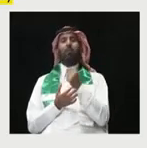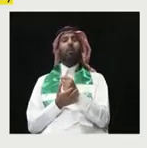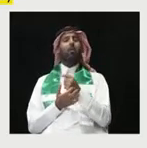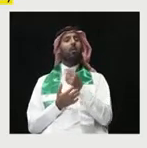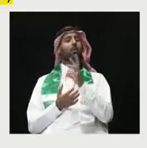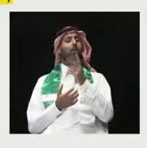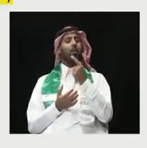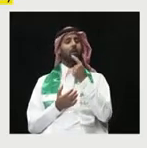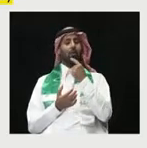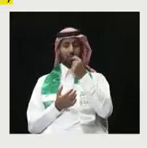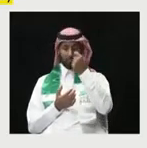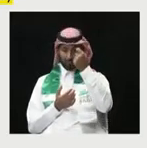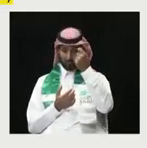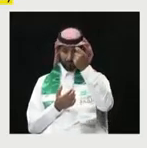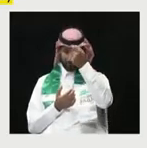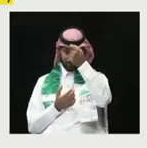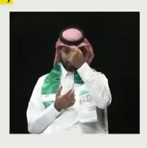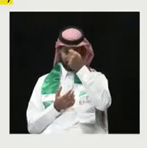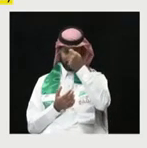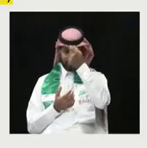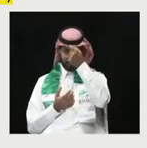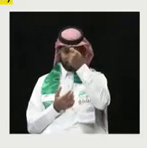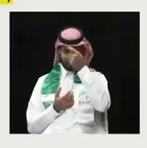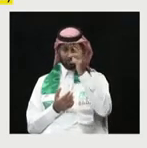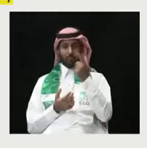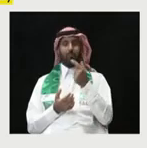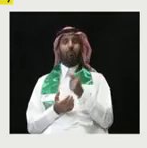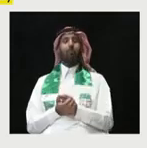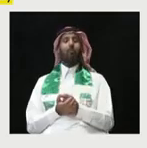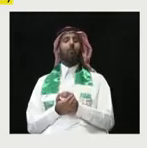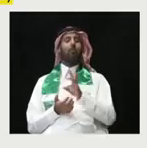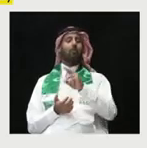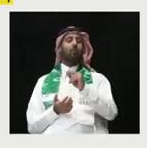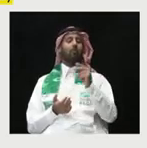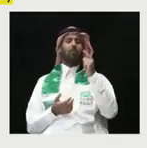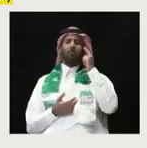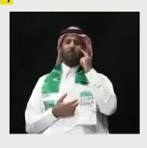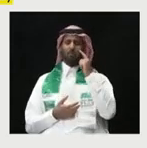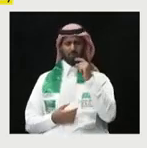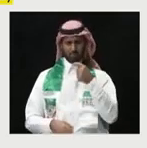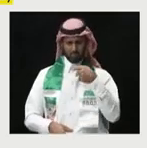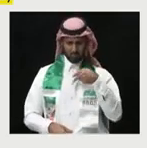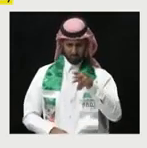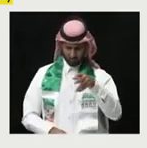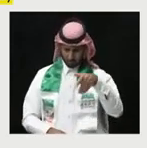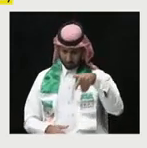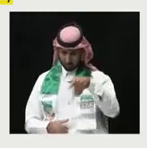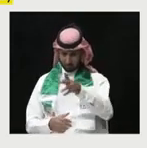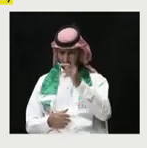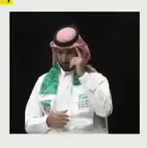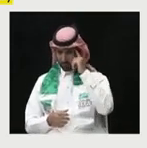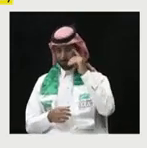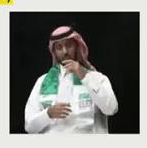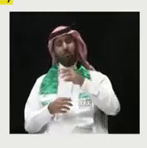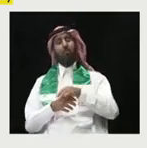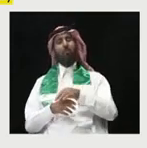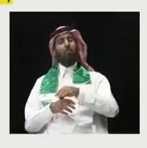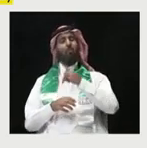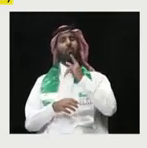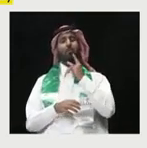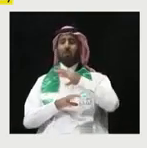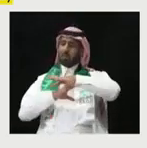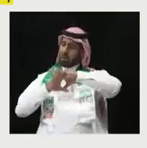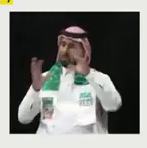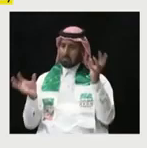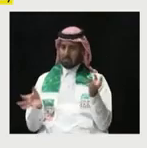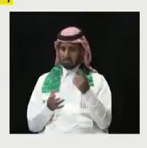a day of the week. Next, a lot of people go away in August. A lot,